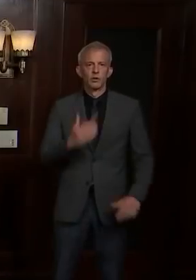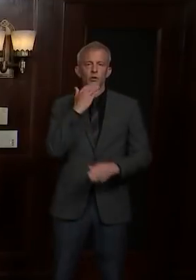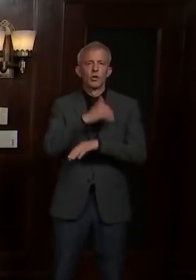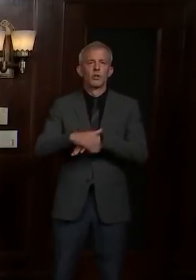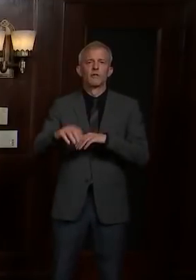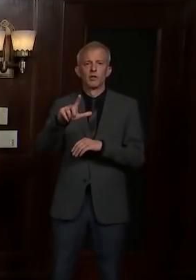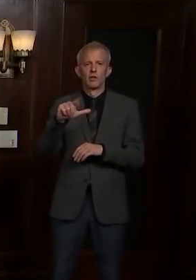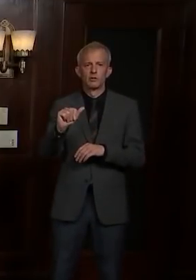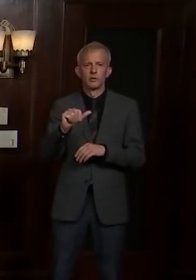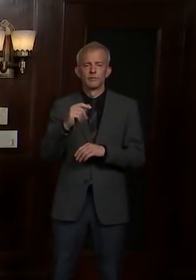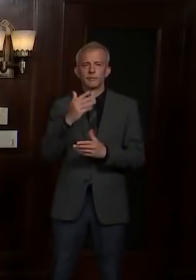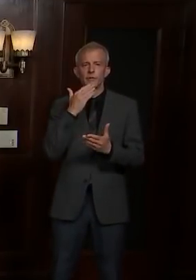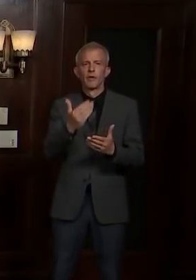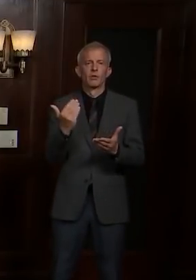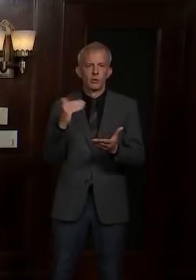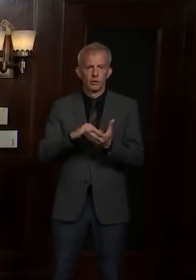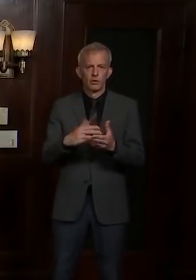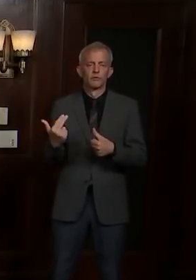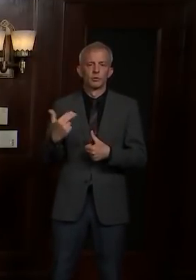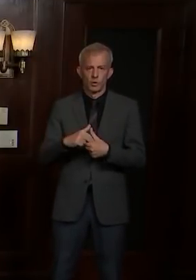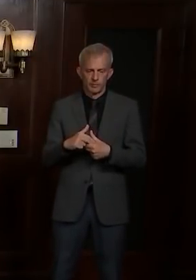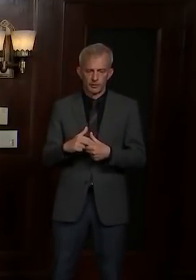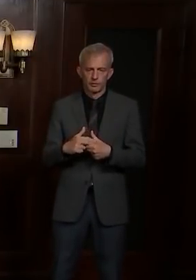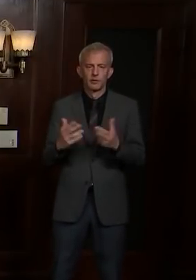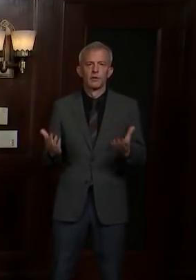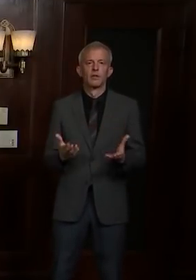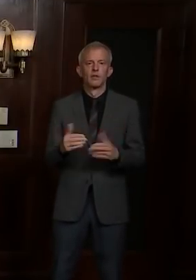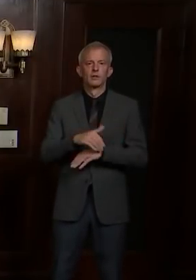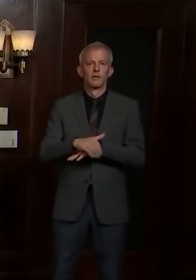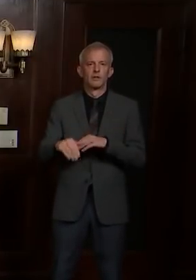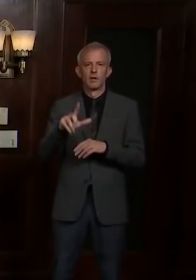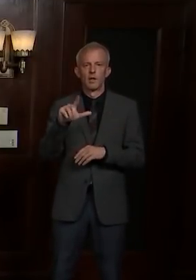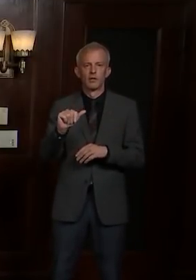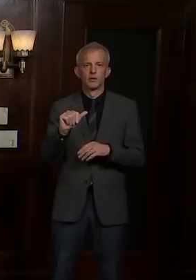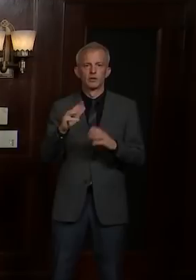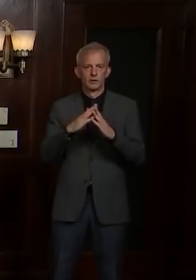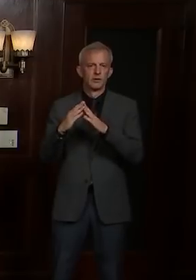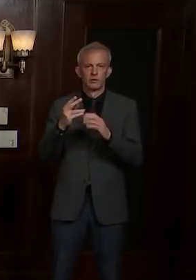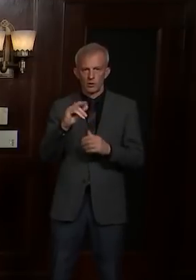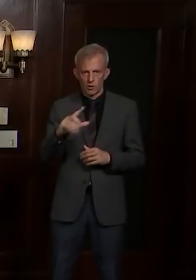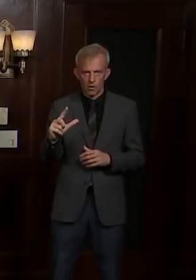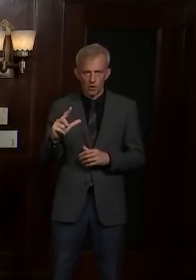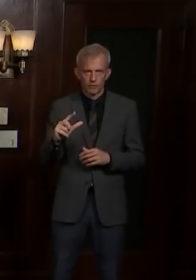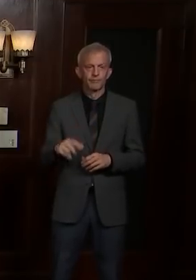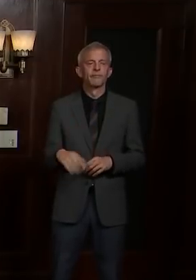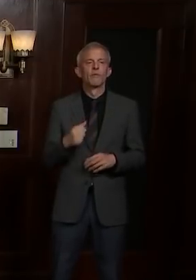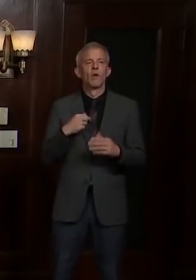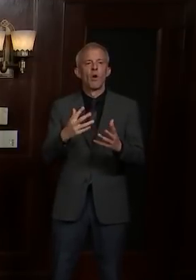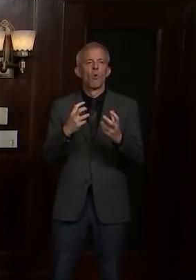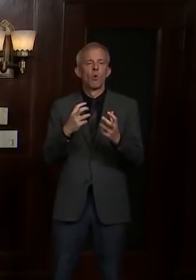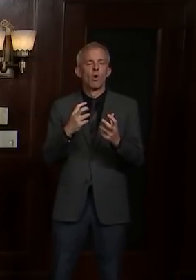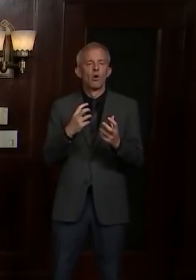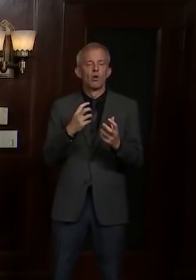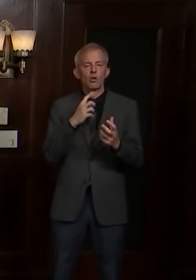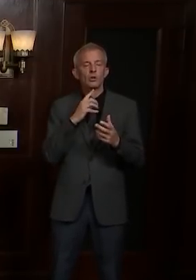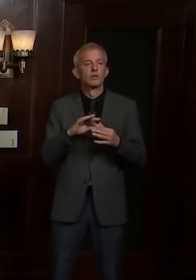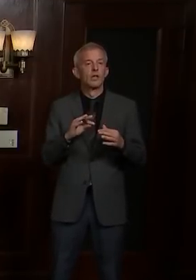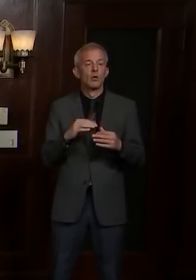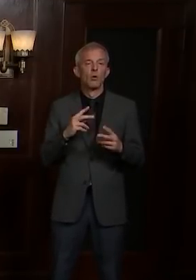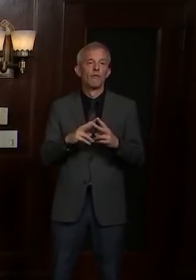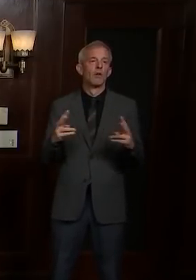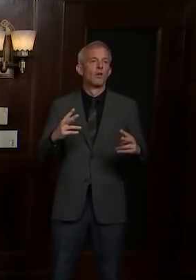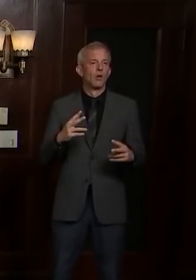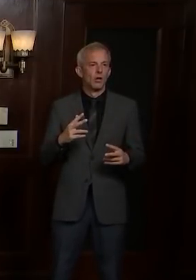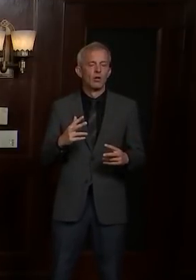Good evening, Los Angeles, and thank you again for joining me here this evening at Los Angeles City Hall. And I want to say that we're very pleased to